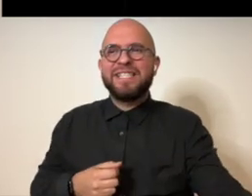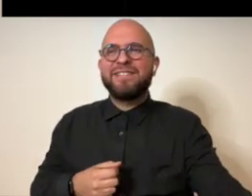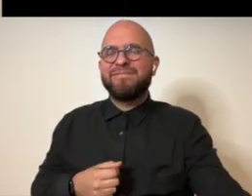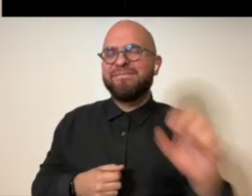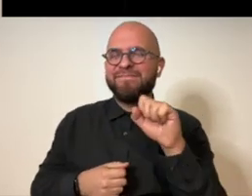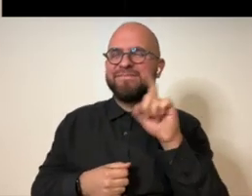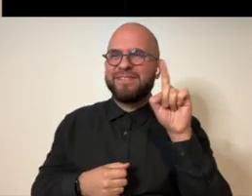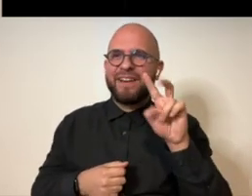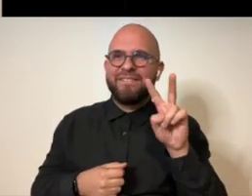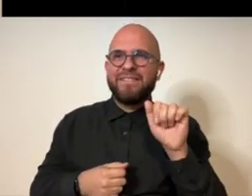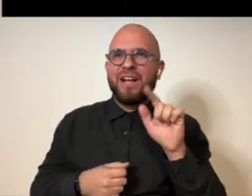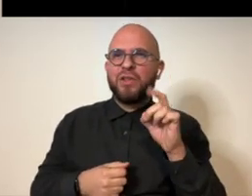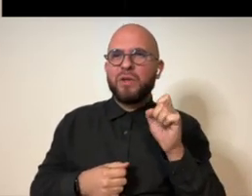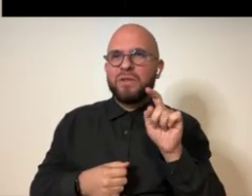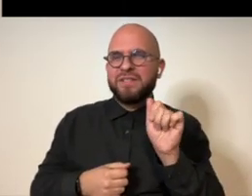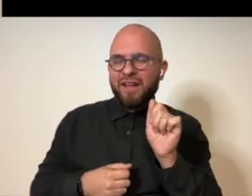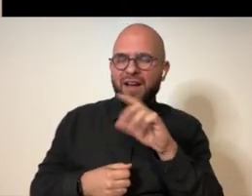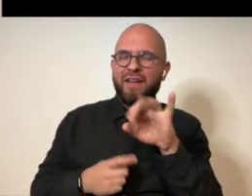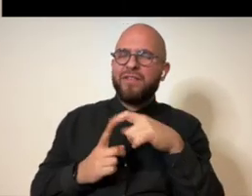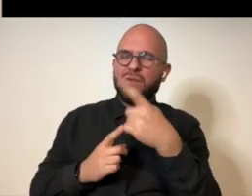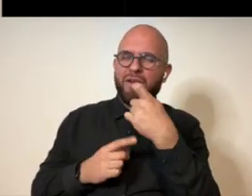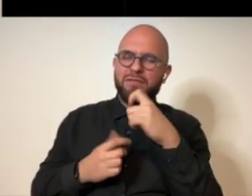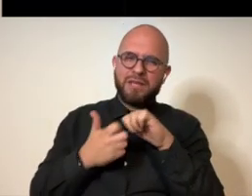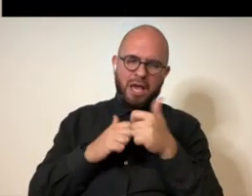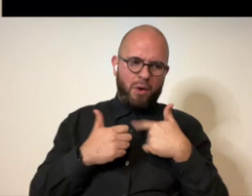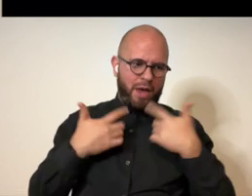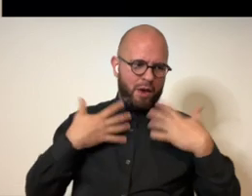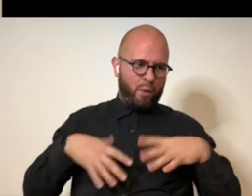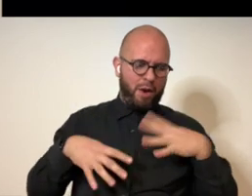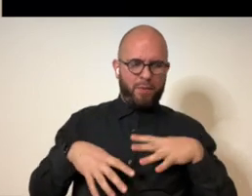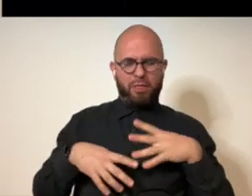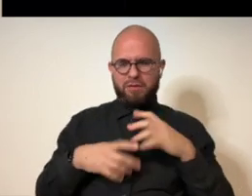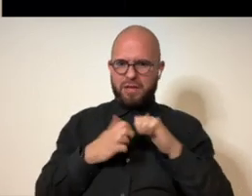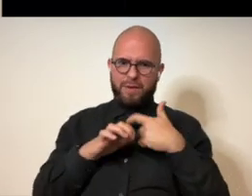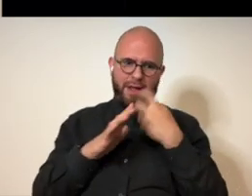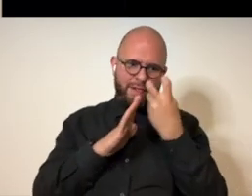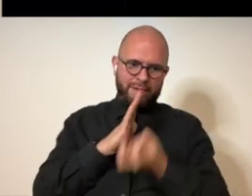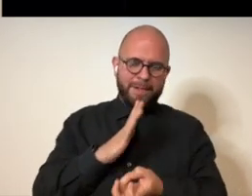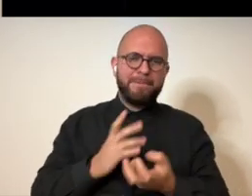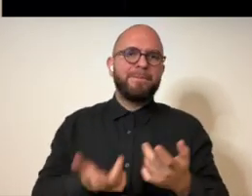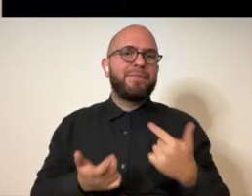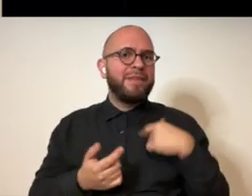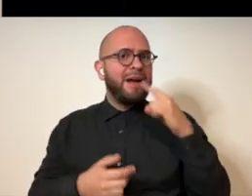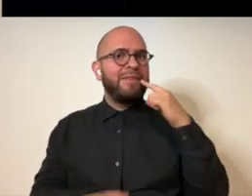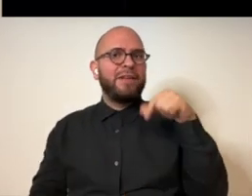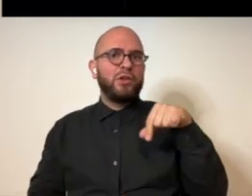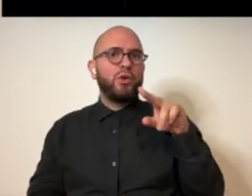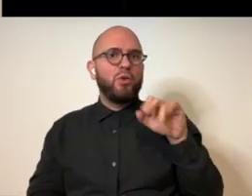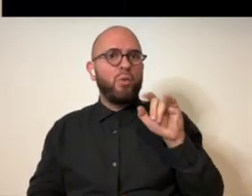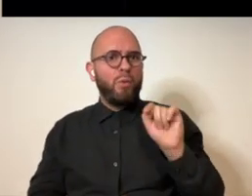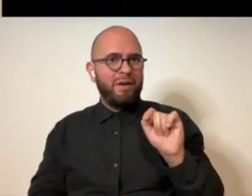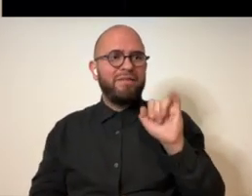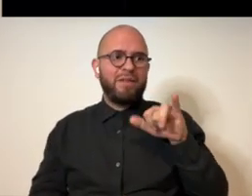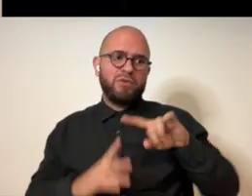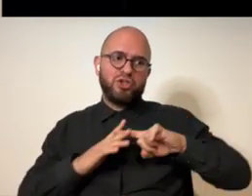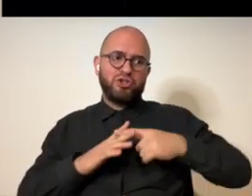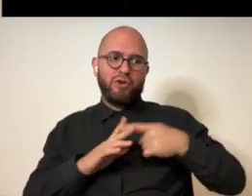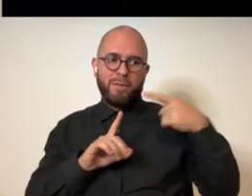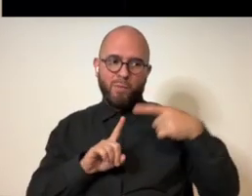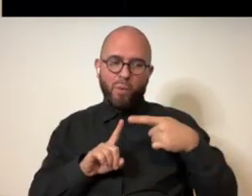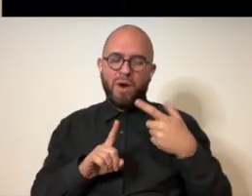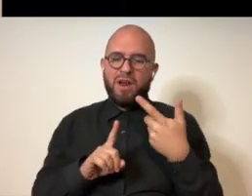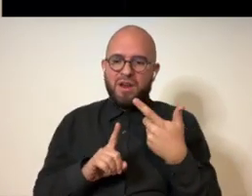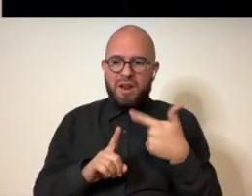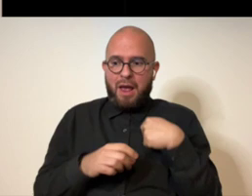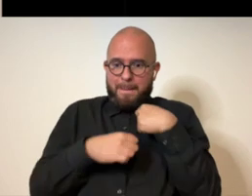was... Congratulations. To jump back to the earlier question about like how did I get into the wearables,